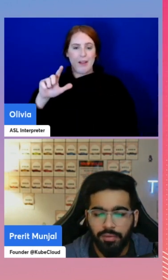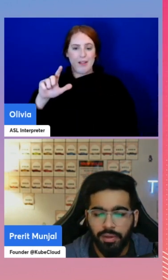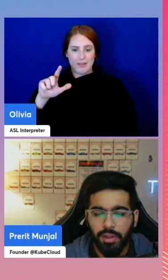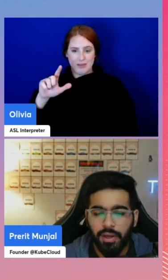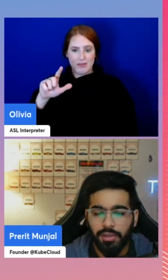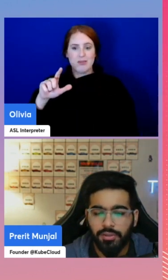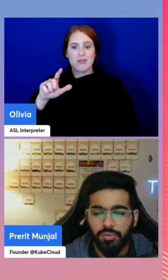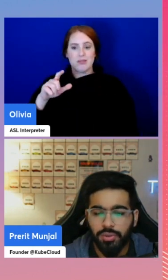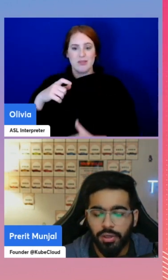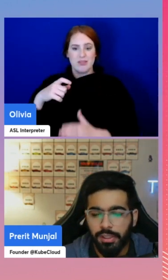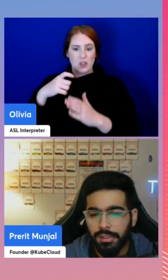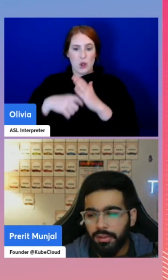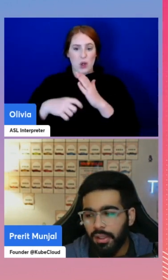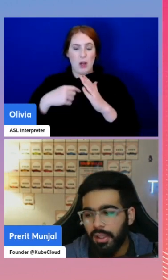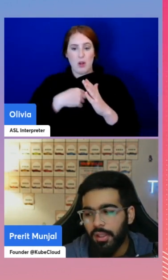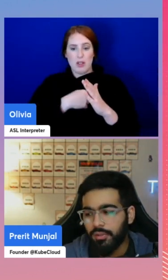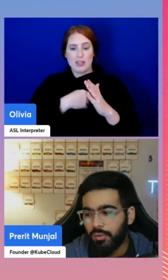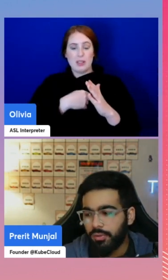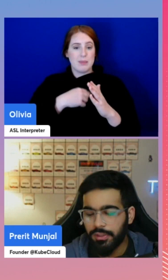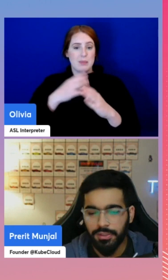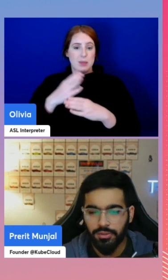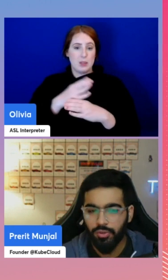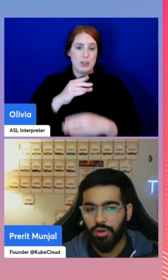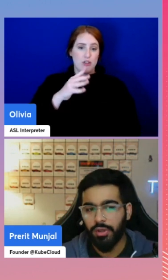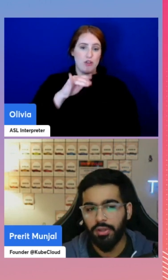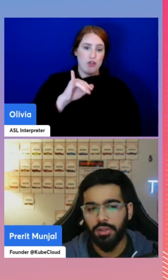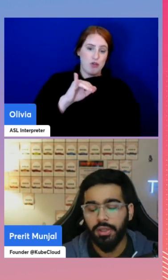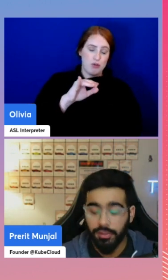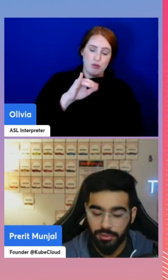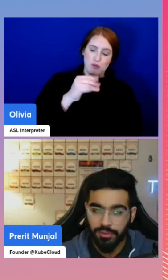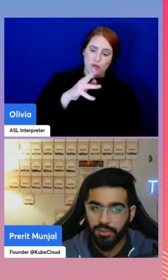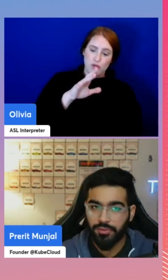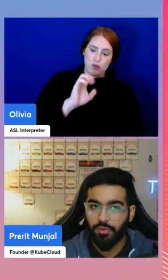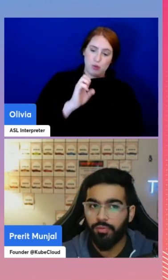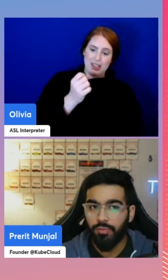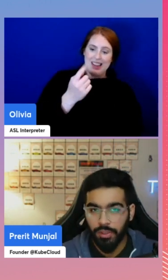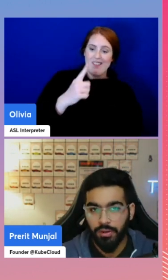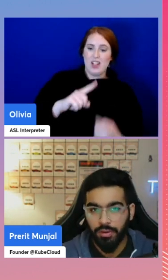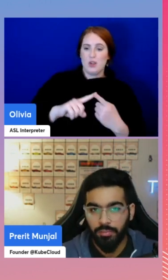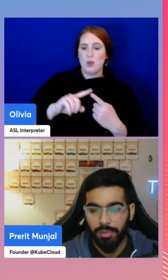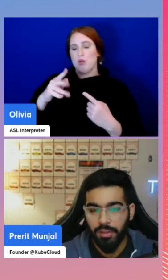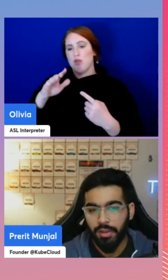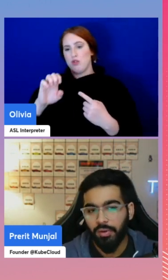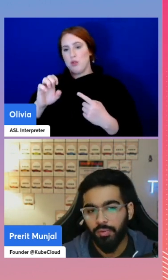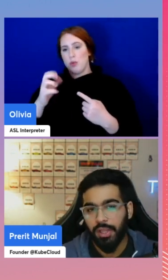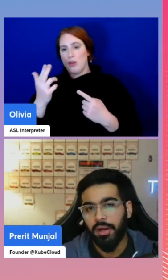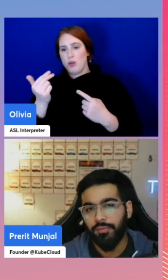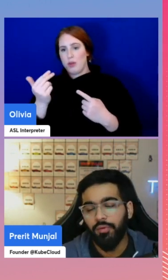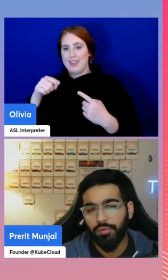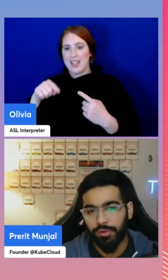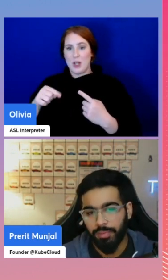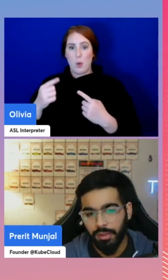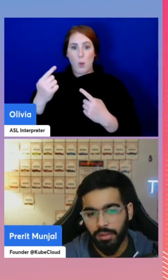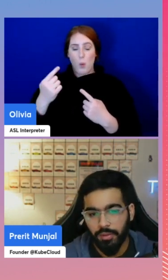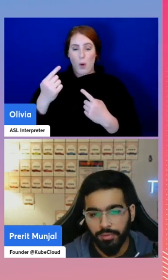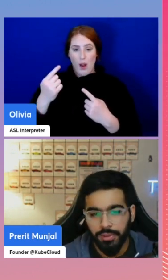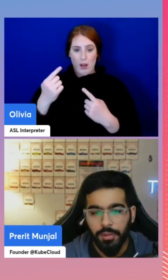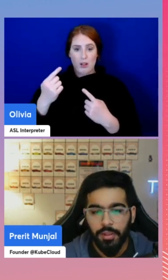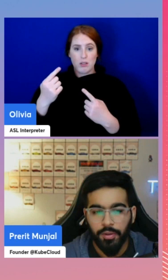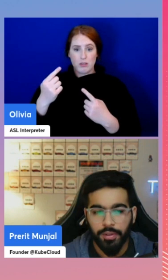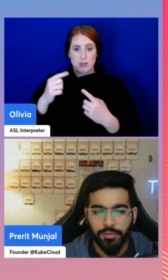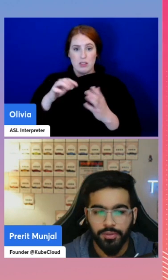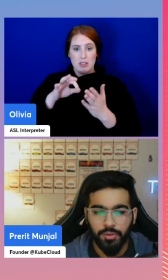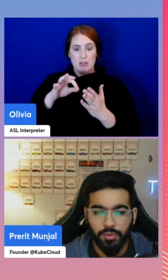June 11 and June 13th. So this is not this is just for one billing account. We had 4 or 5 billing